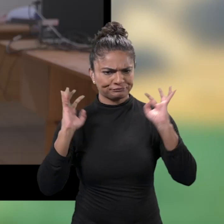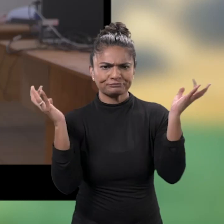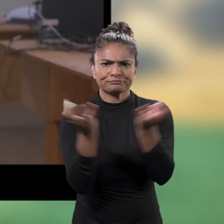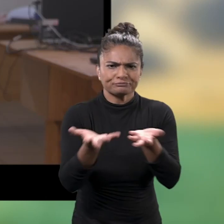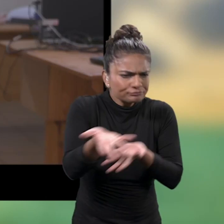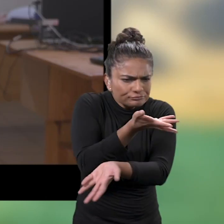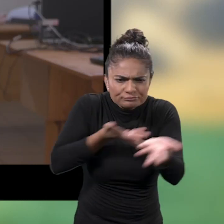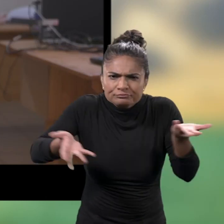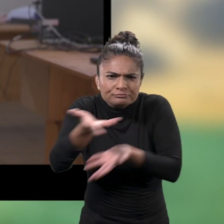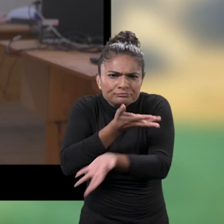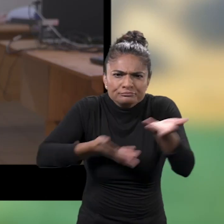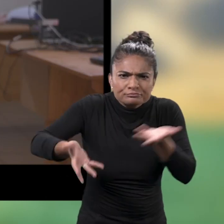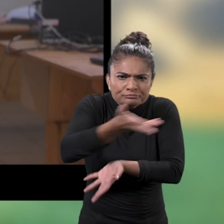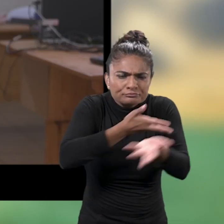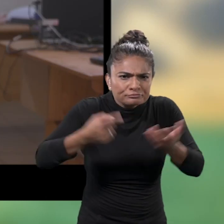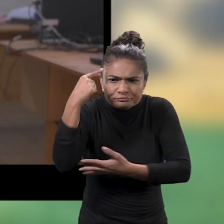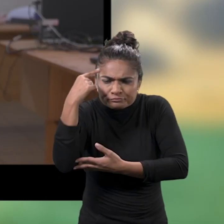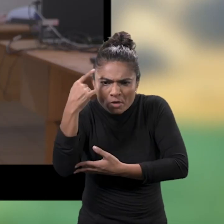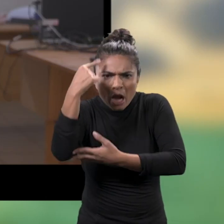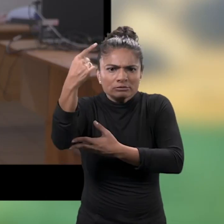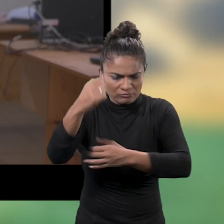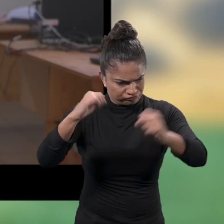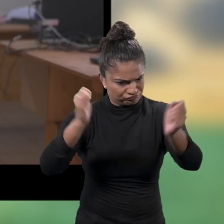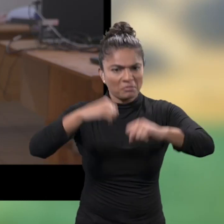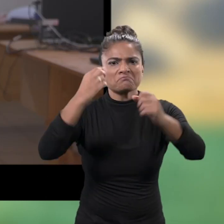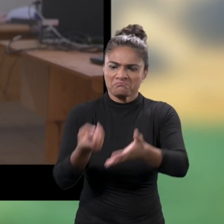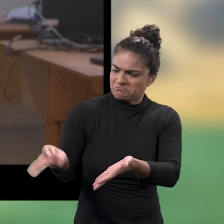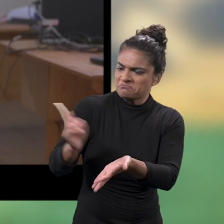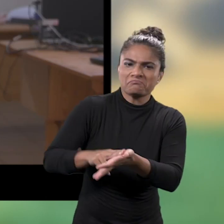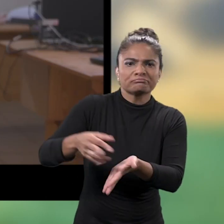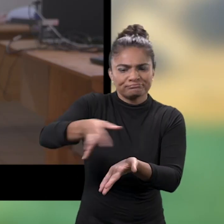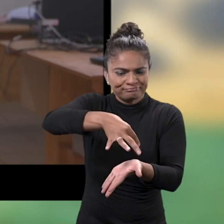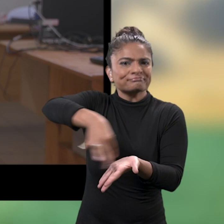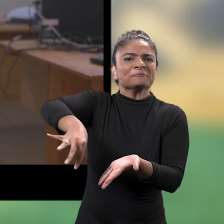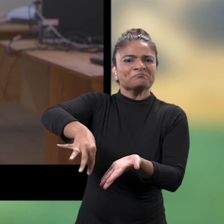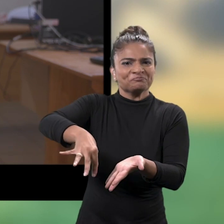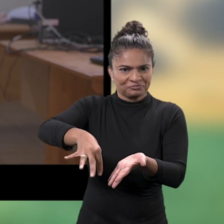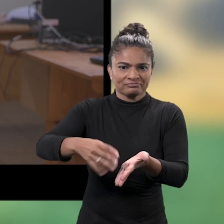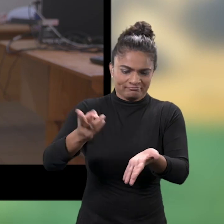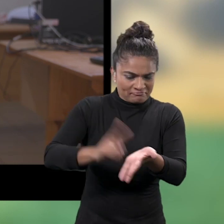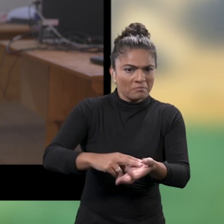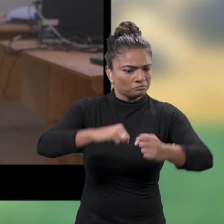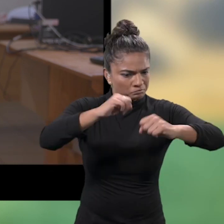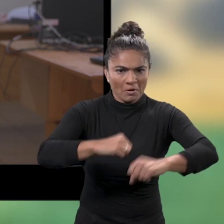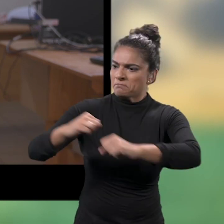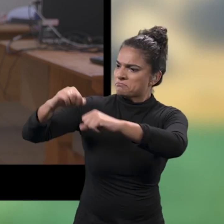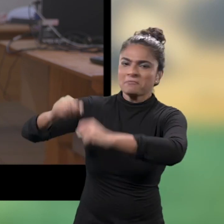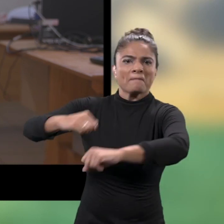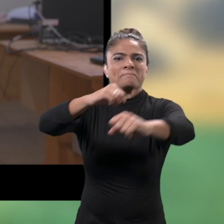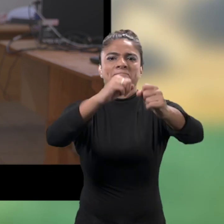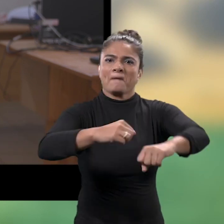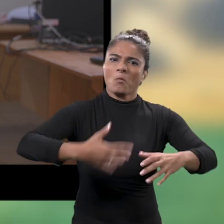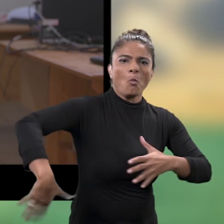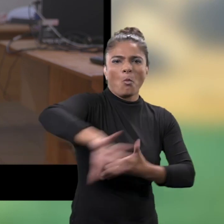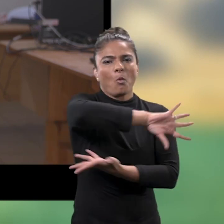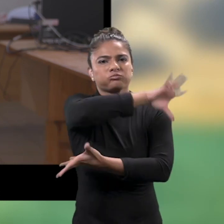phasi sakhulumisana sezwana sasayina ama agreement of contract, sasayina ama lease agreement, sasayina